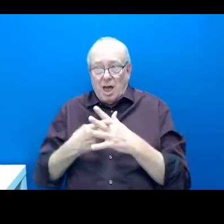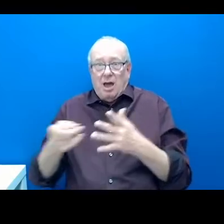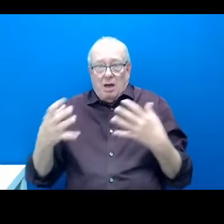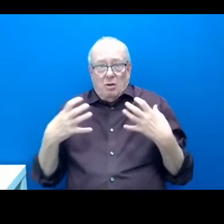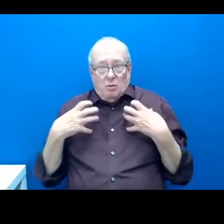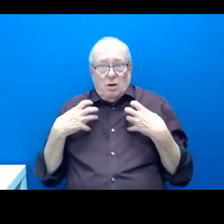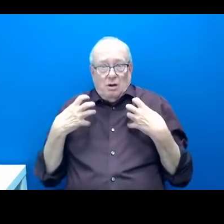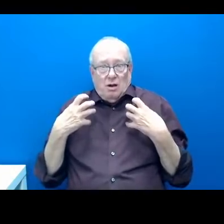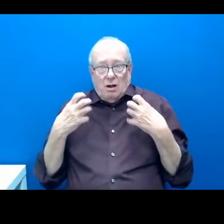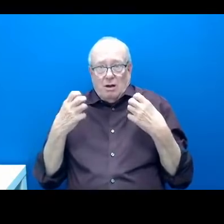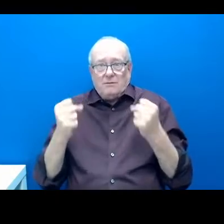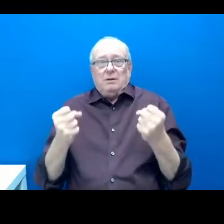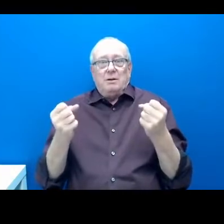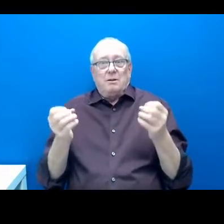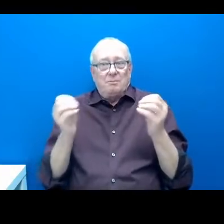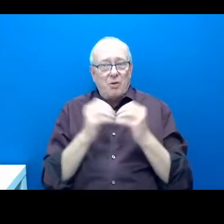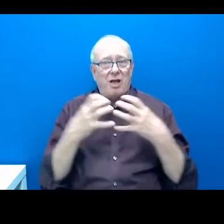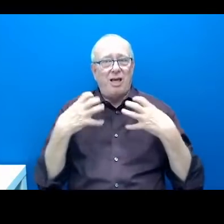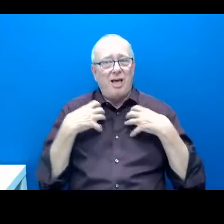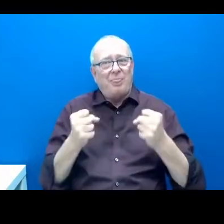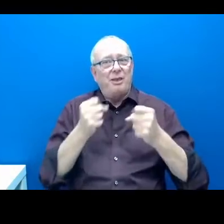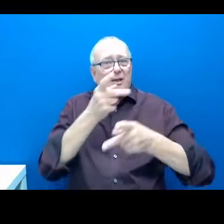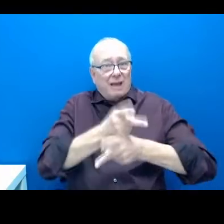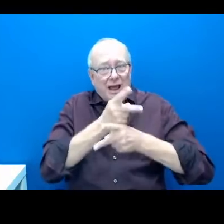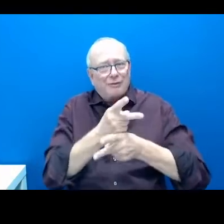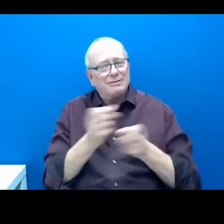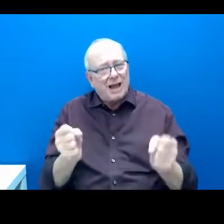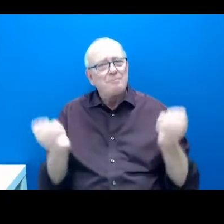a healthy healthcare system again.